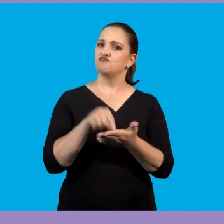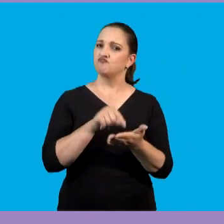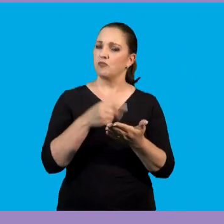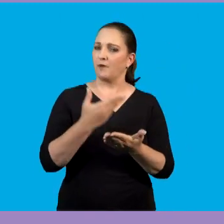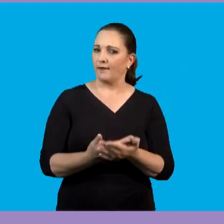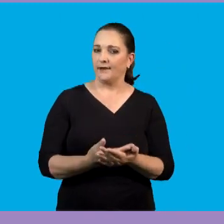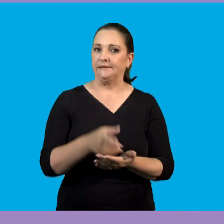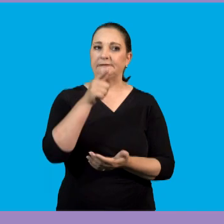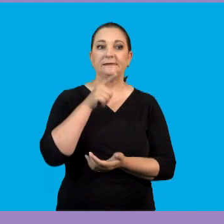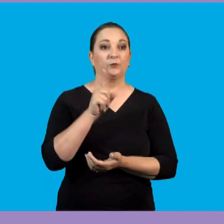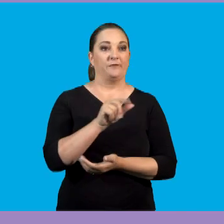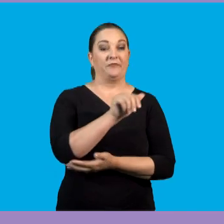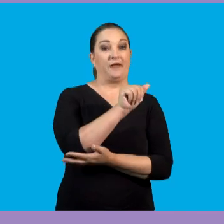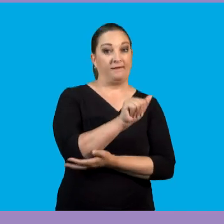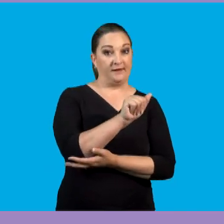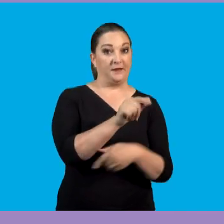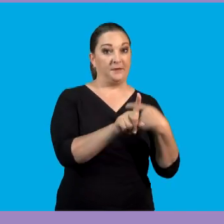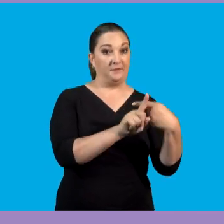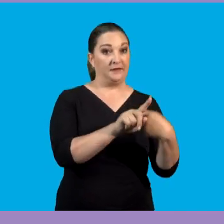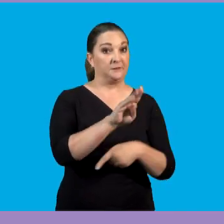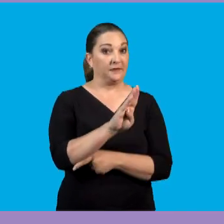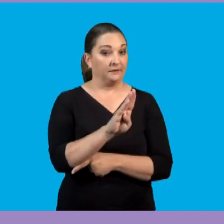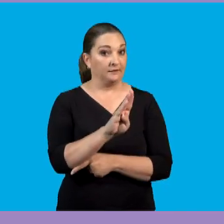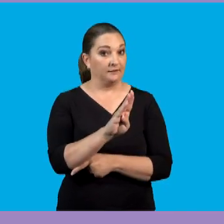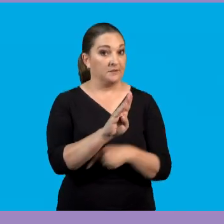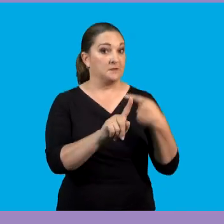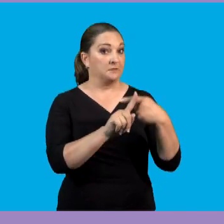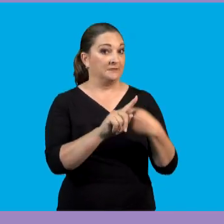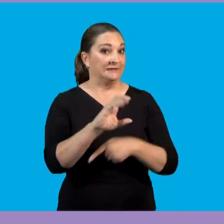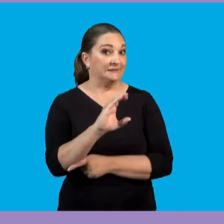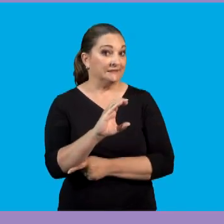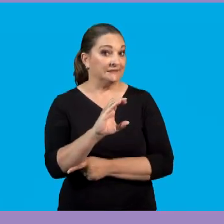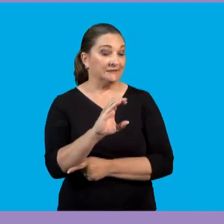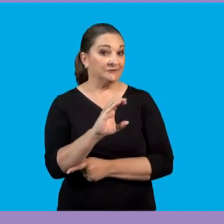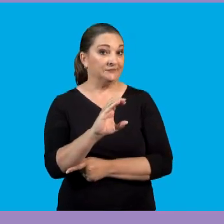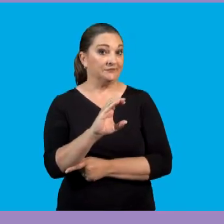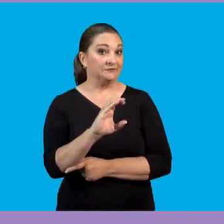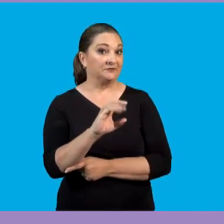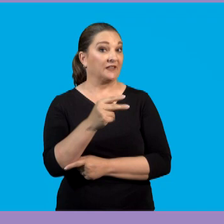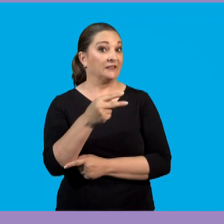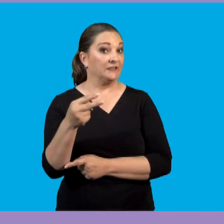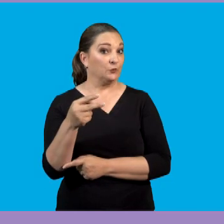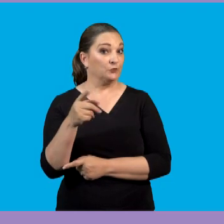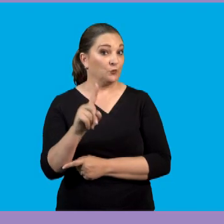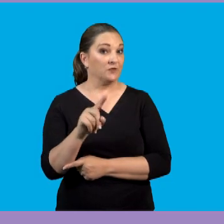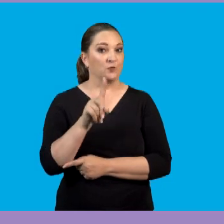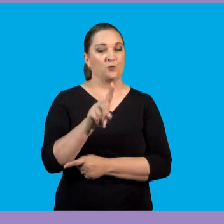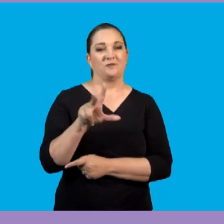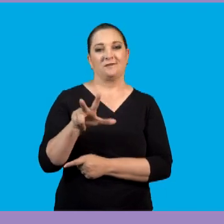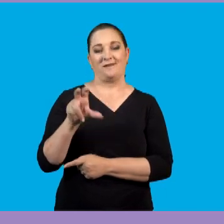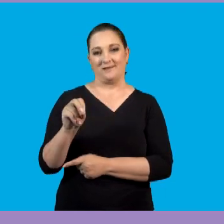B. So if we say angle A plus angle B plus angle C is equals